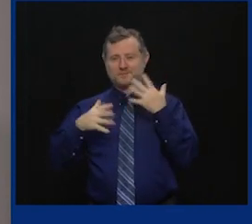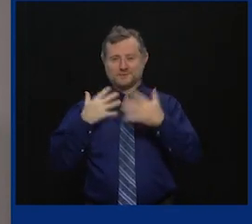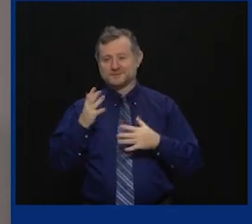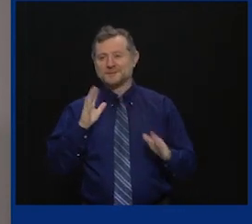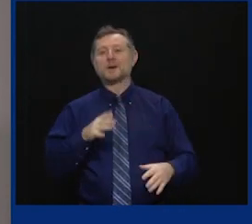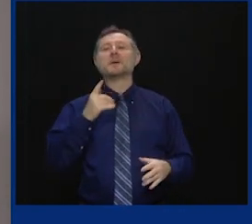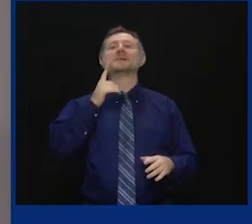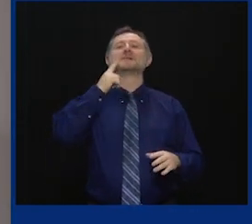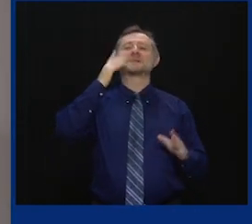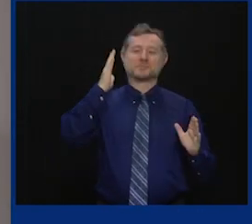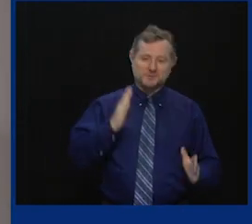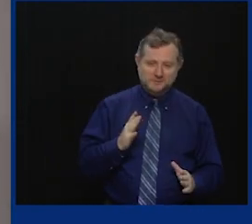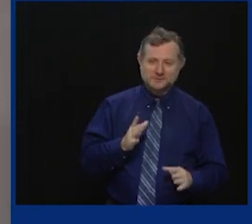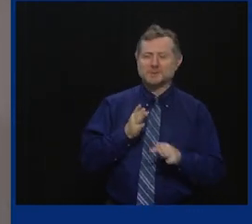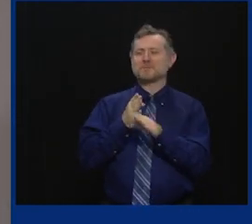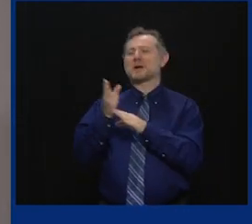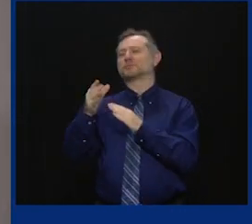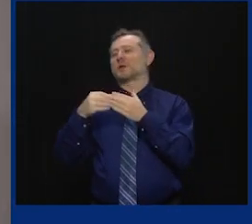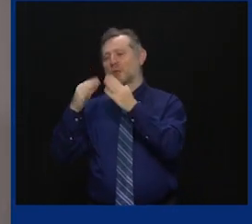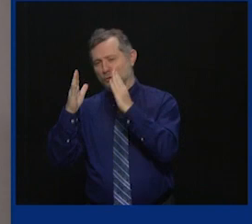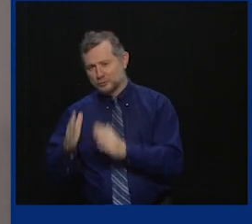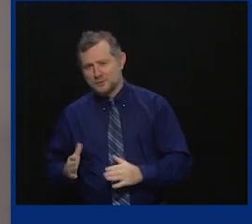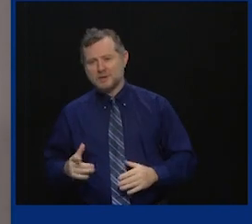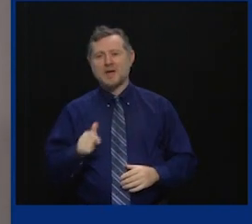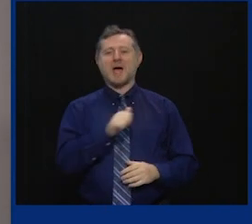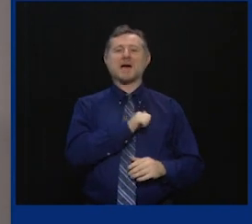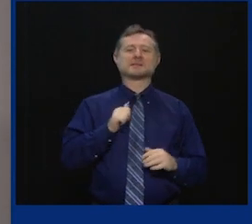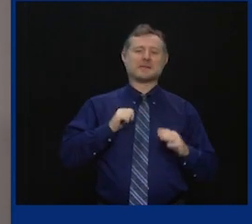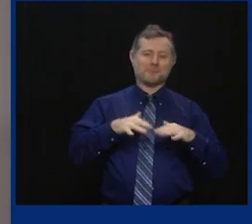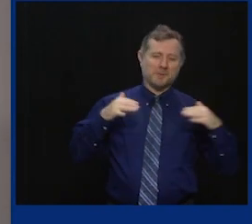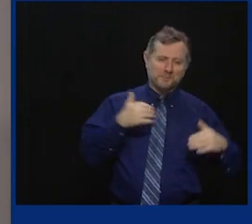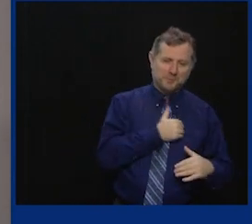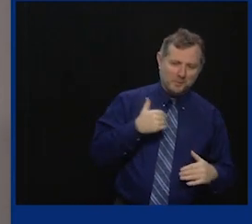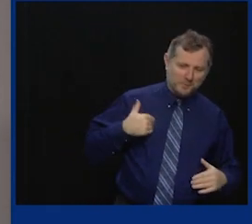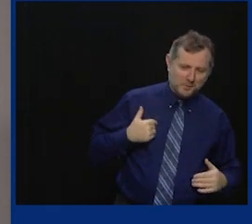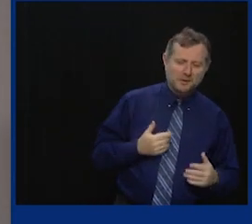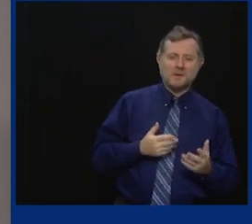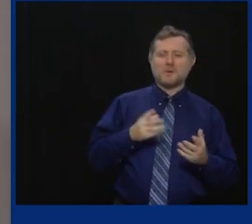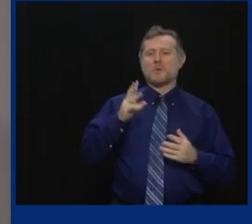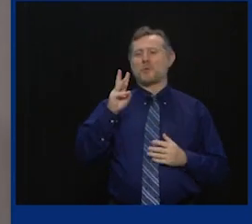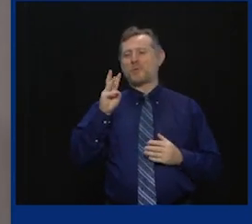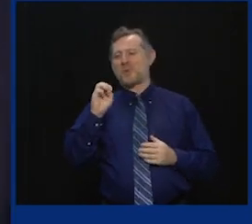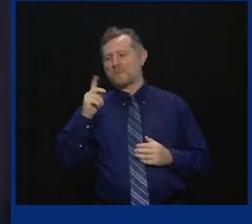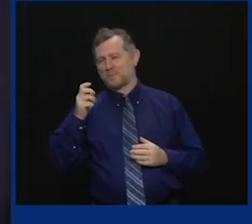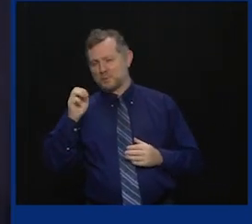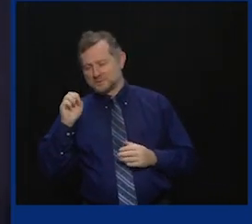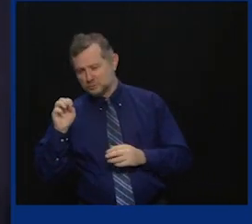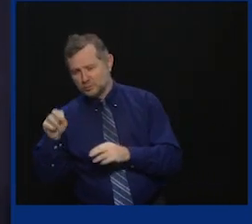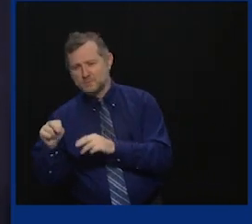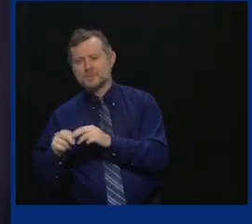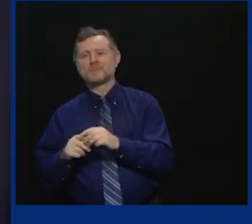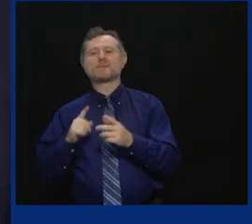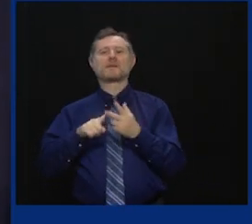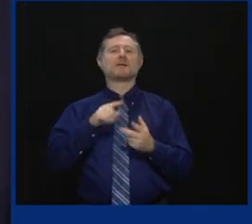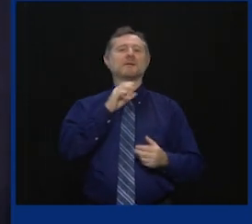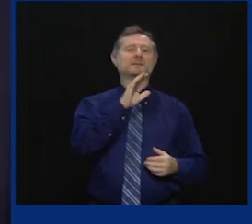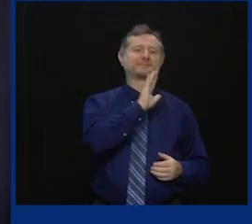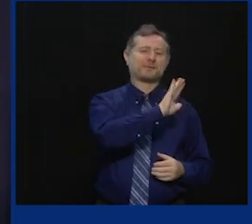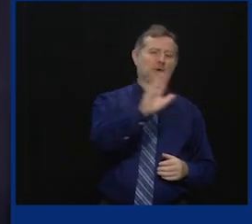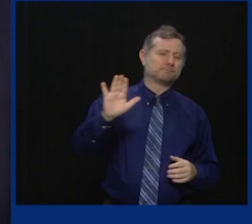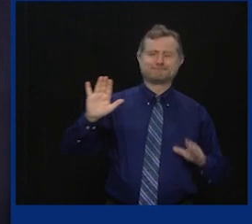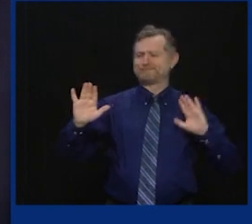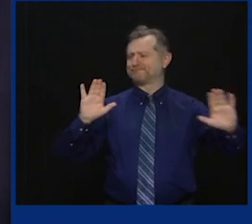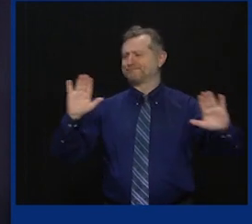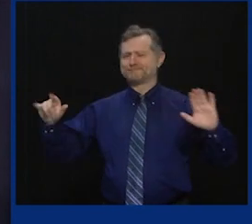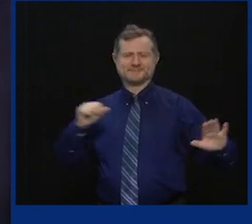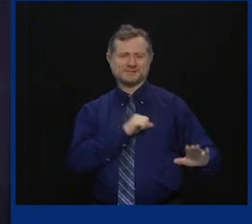Assembly Member Weprin, you carried that for me, and their staffs for their hard work and the advocacy around